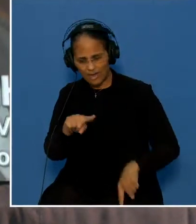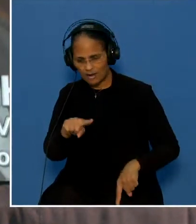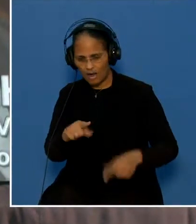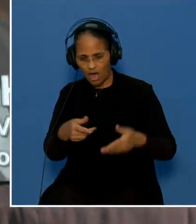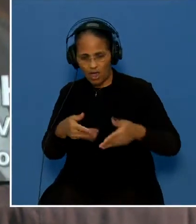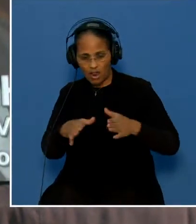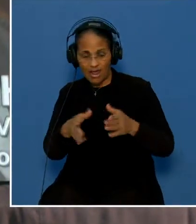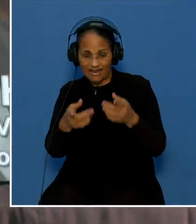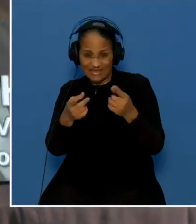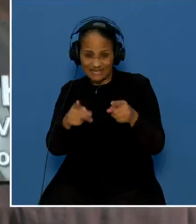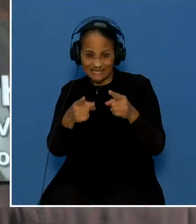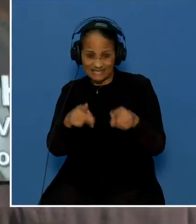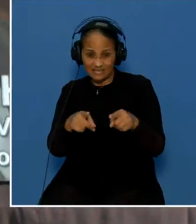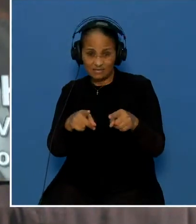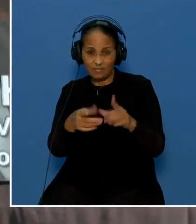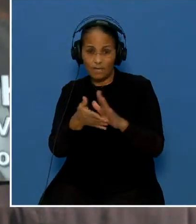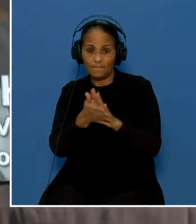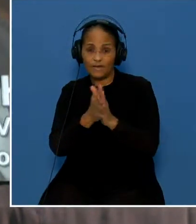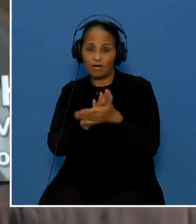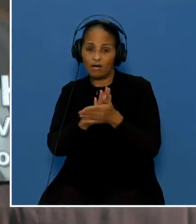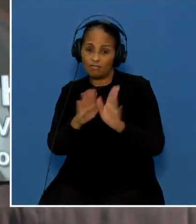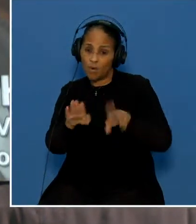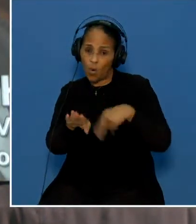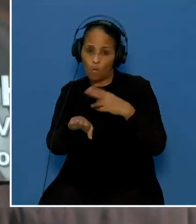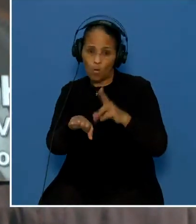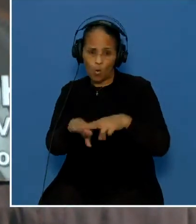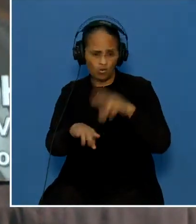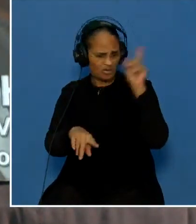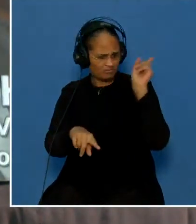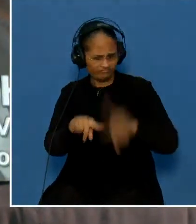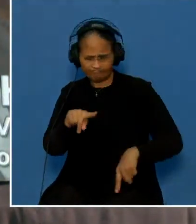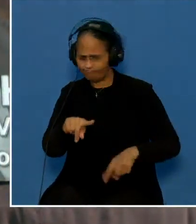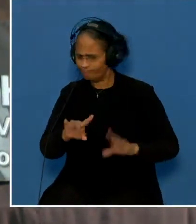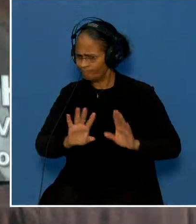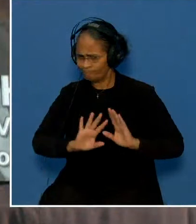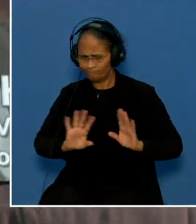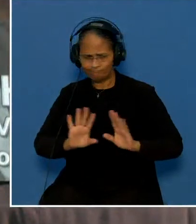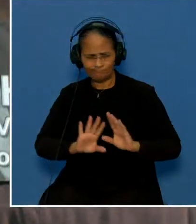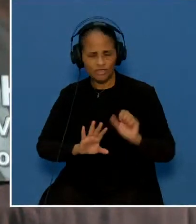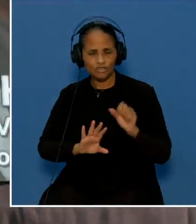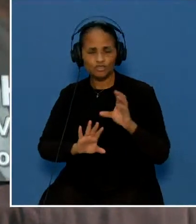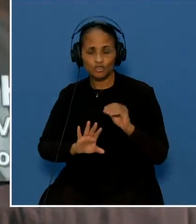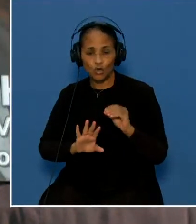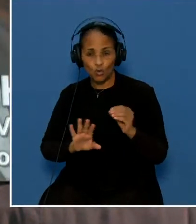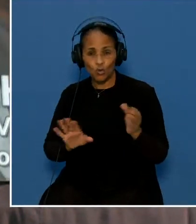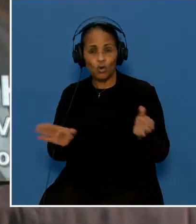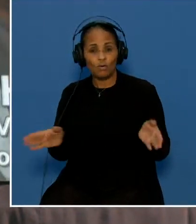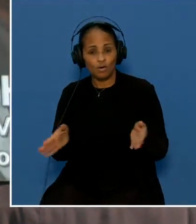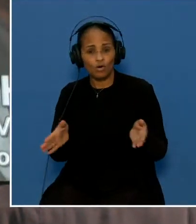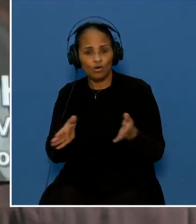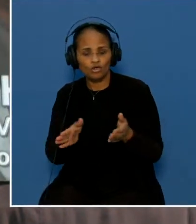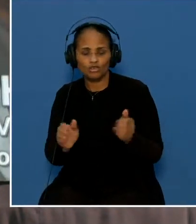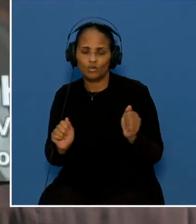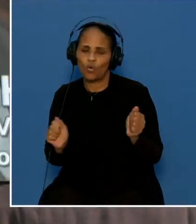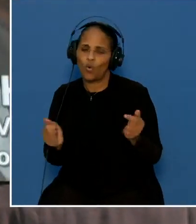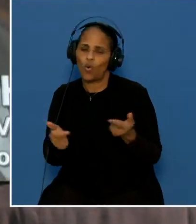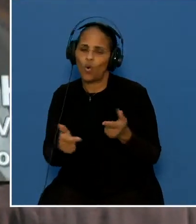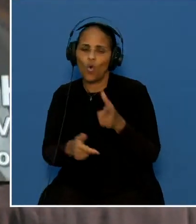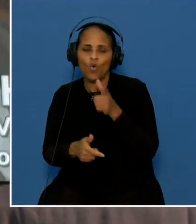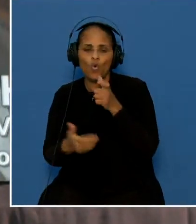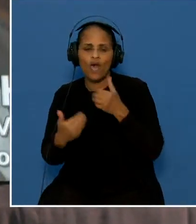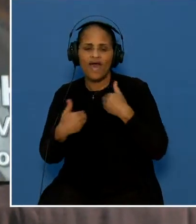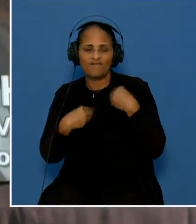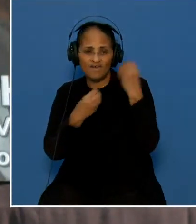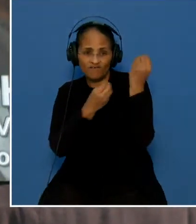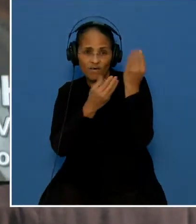let incidents like this become the norm. So I'm urging anyone with any information